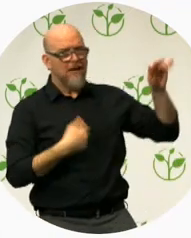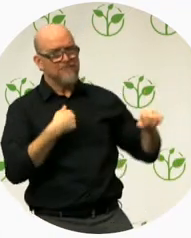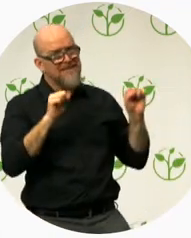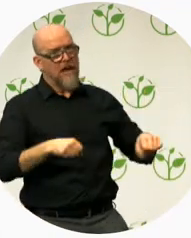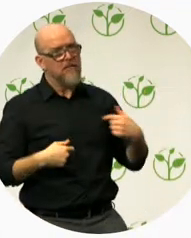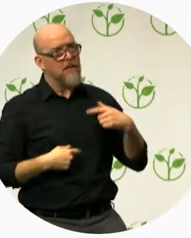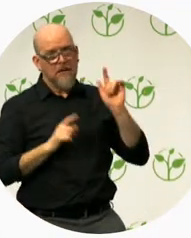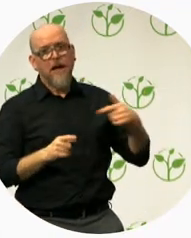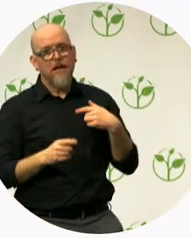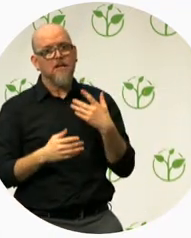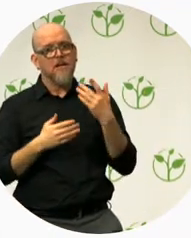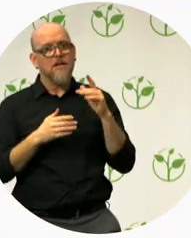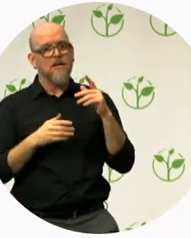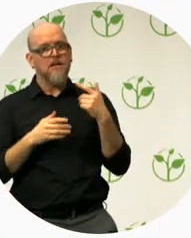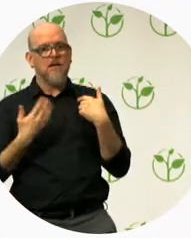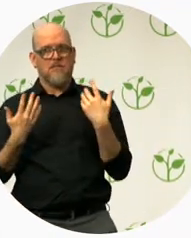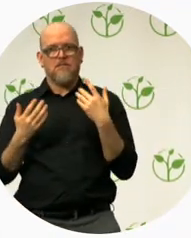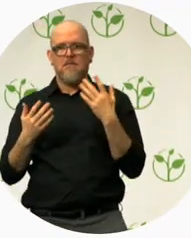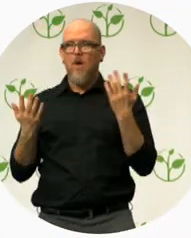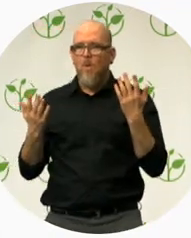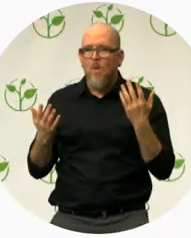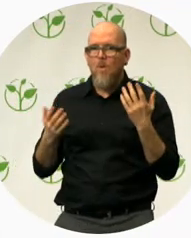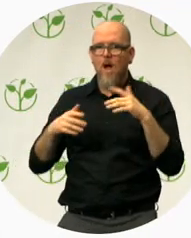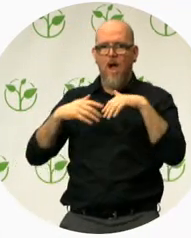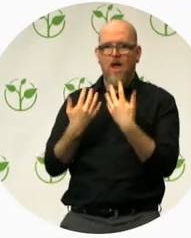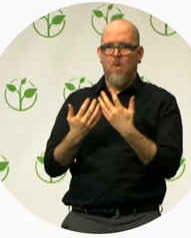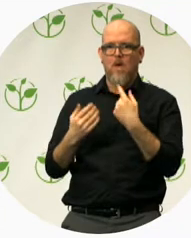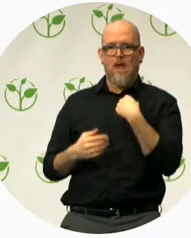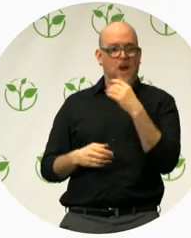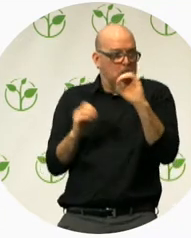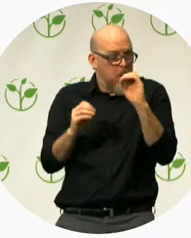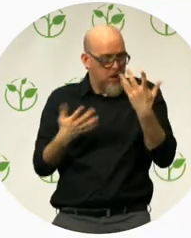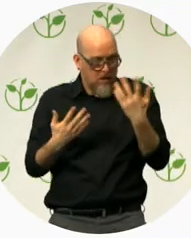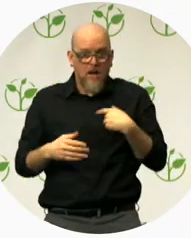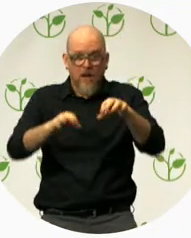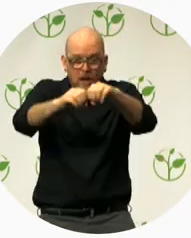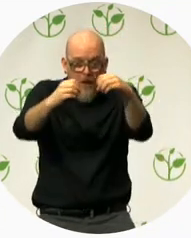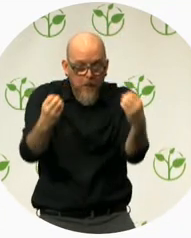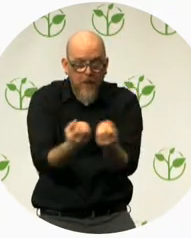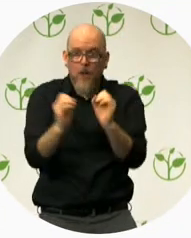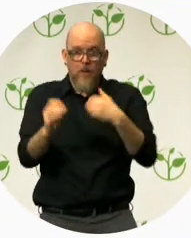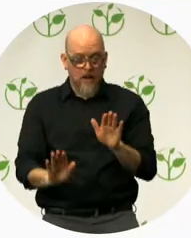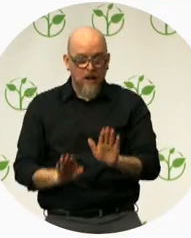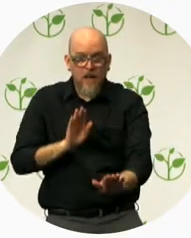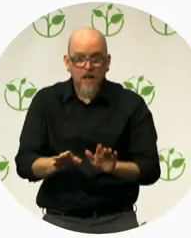no pedals and no steering wheel. So I had to train for that.